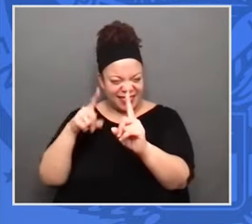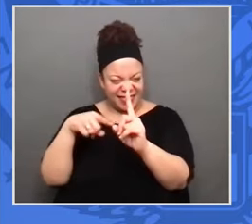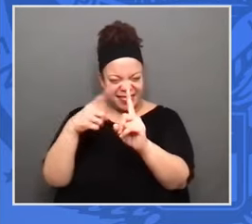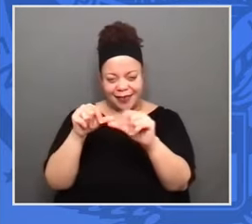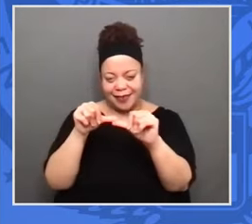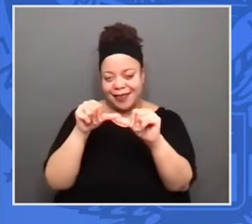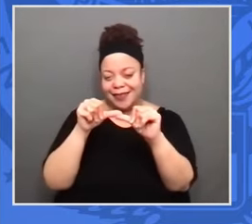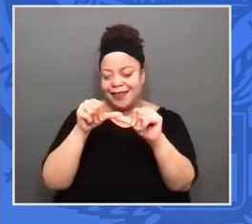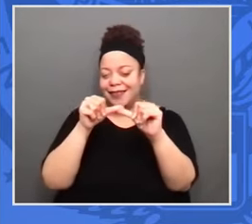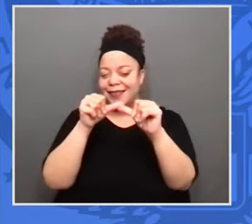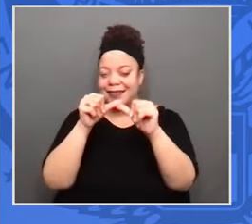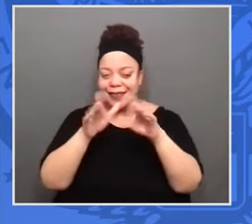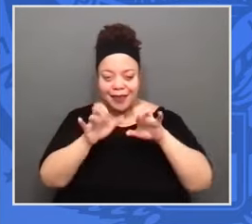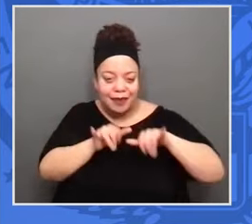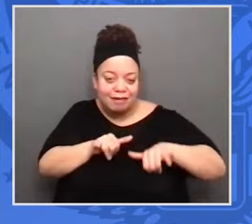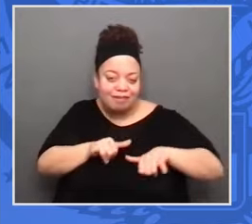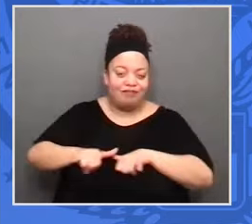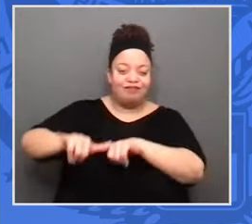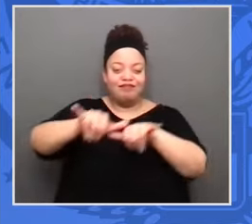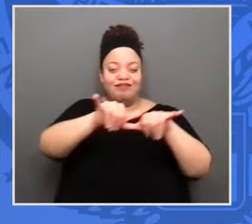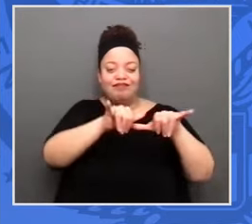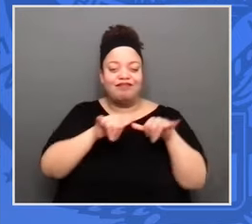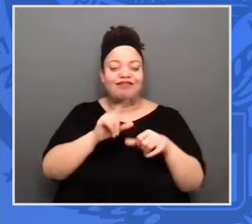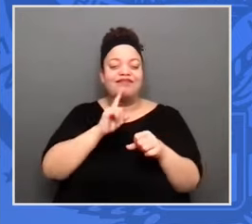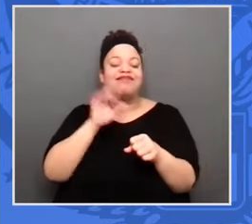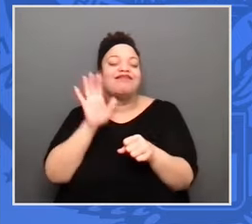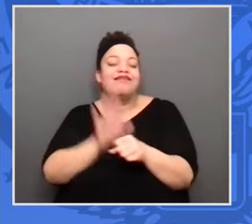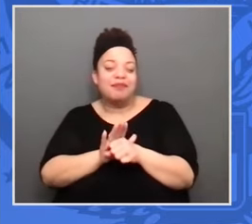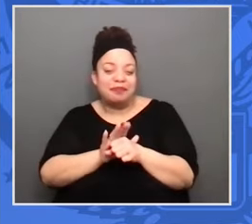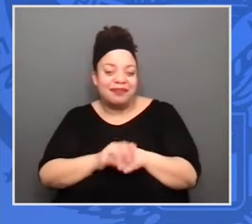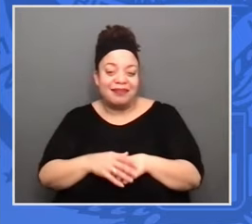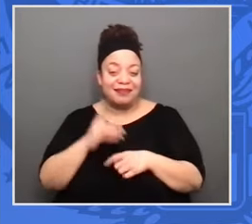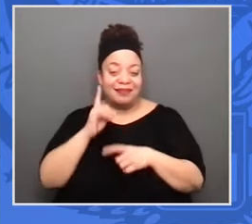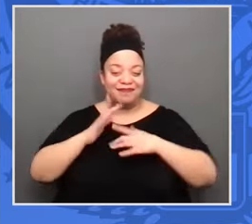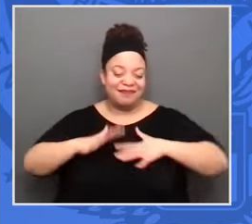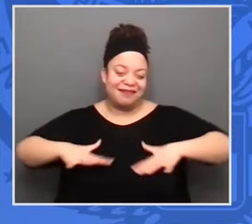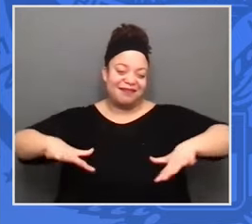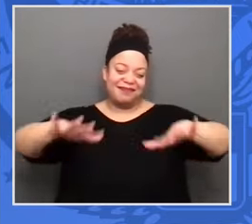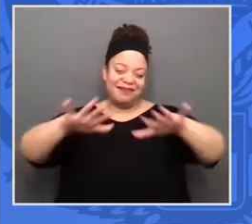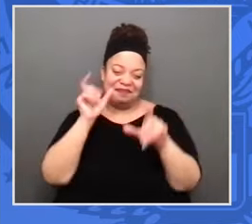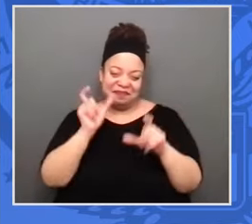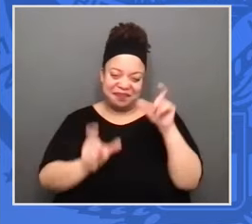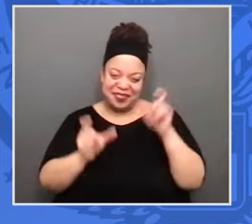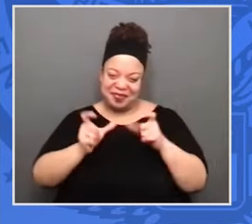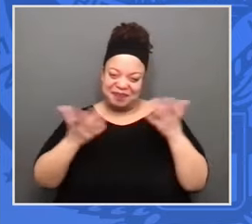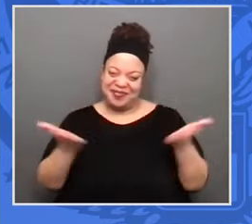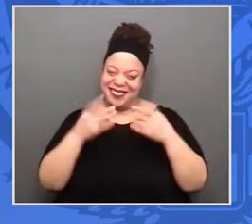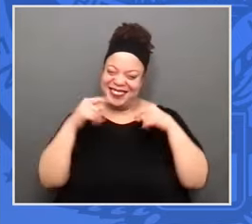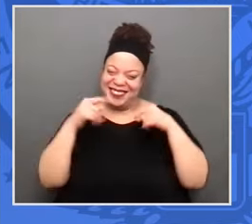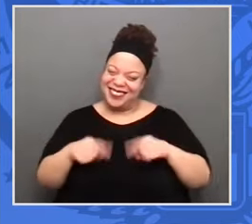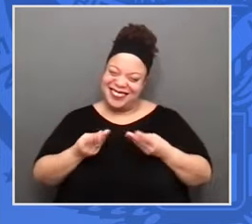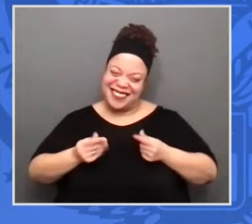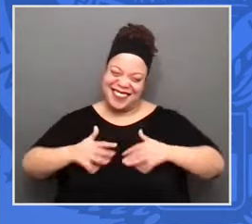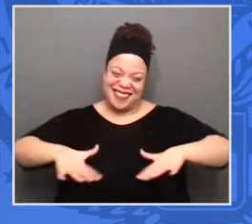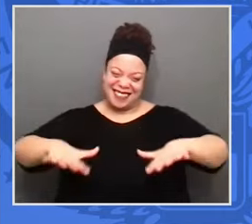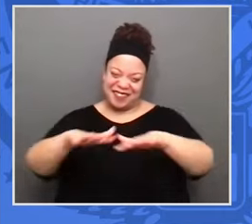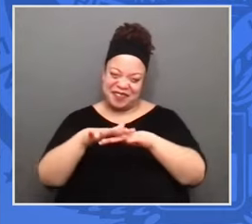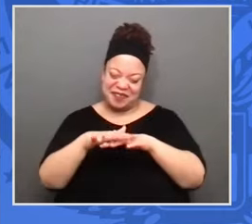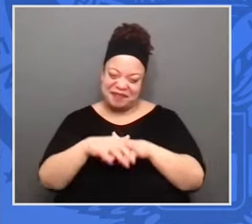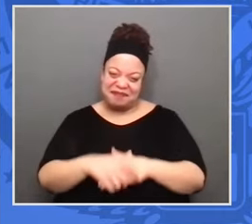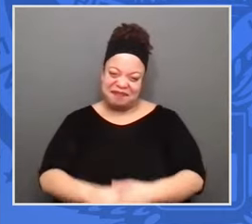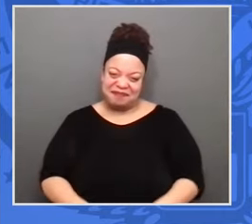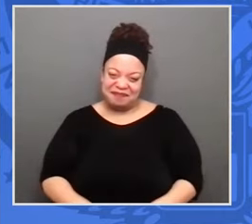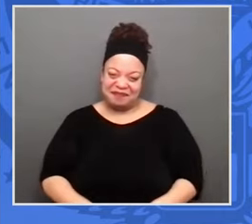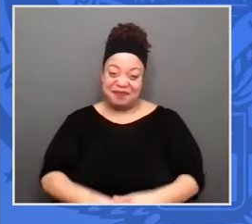our promised land. The keynote of this day is the presidential inaugural address. The new president, Republican,